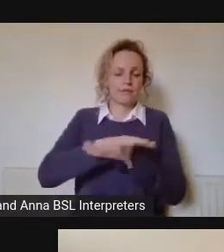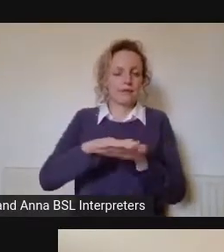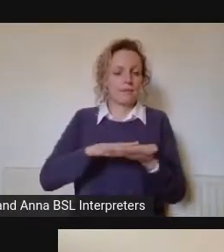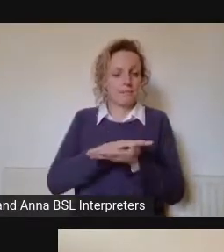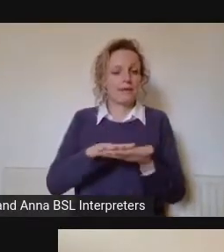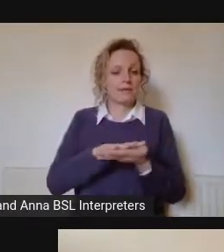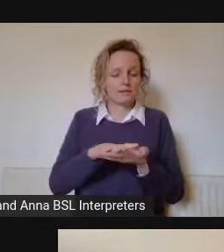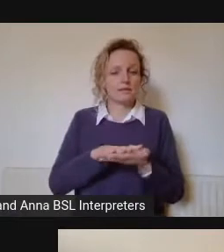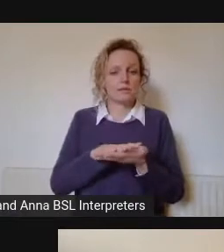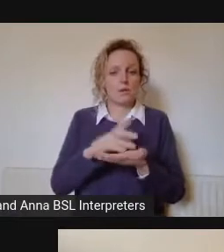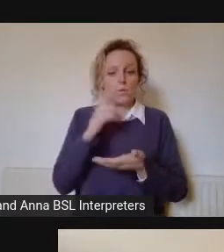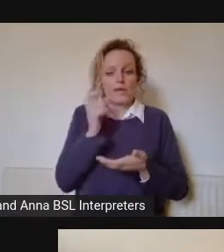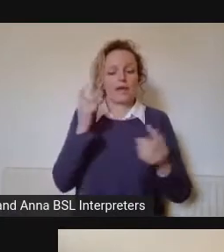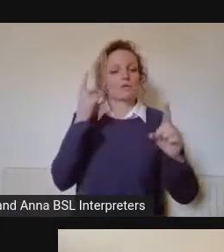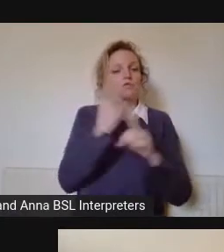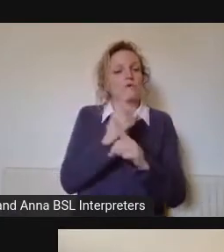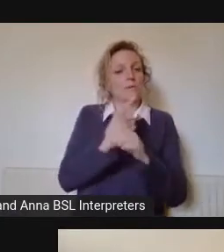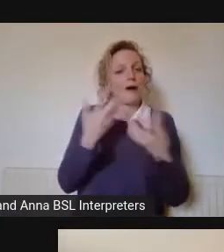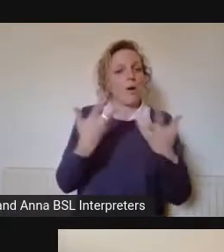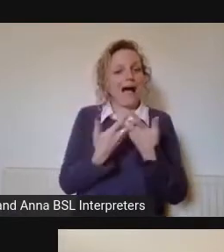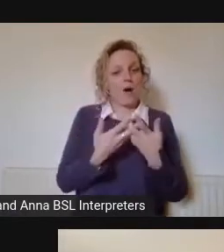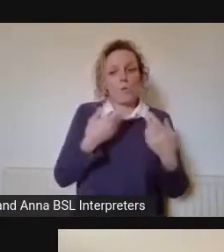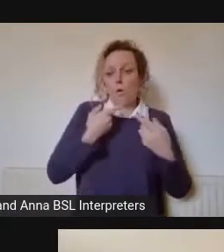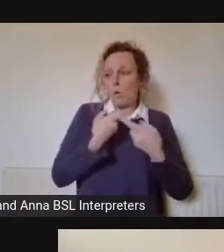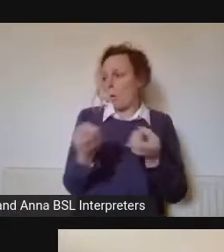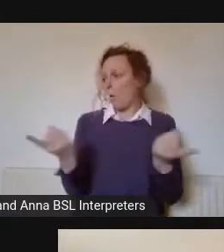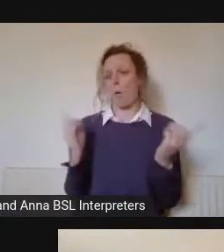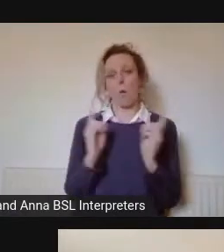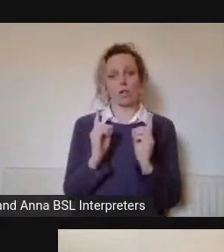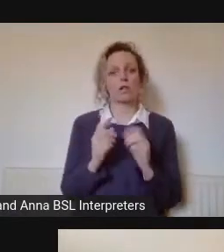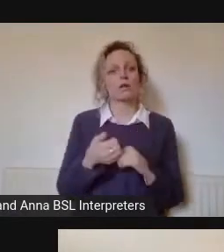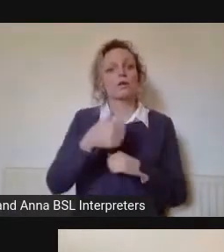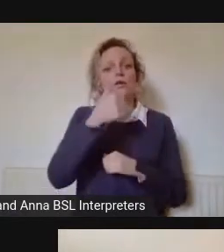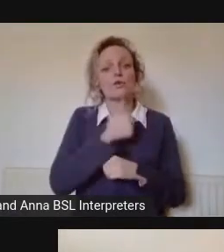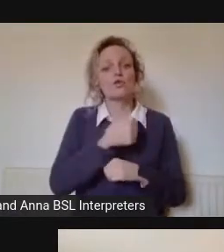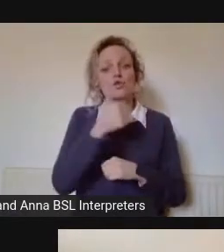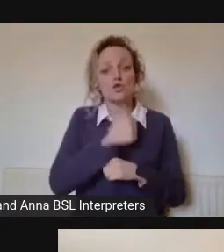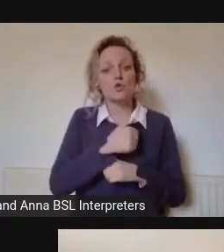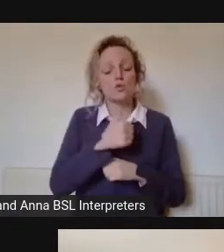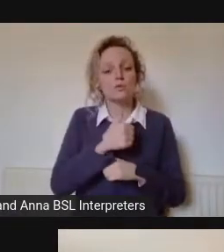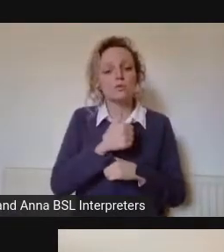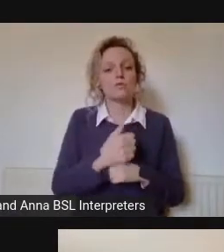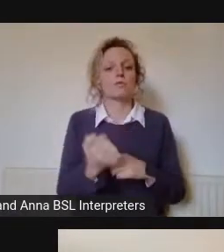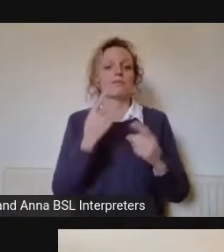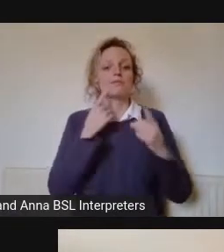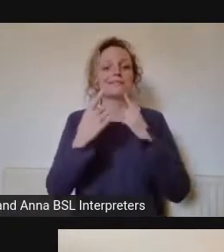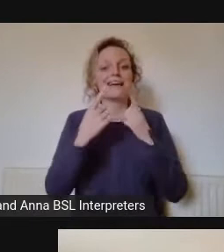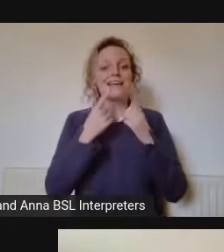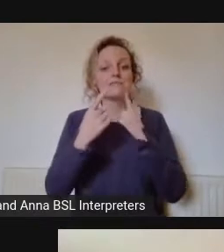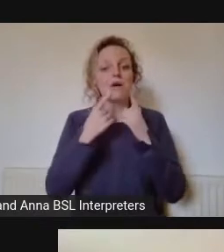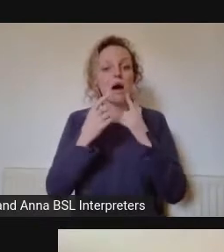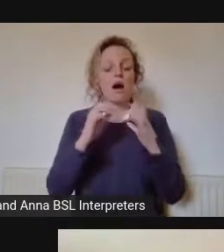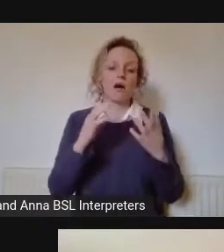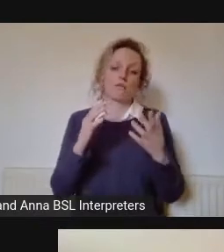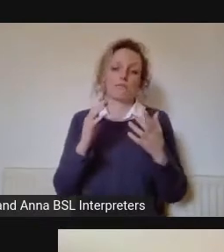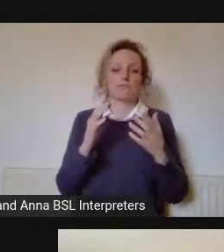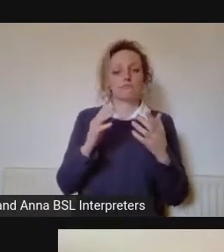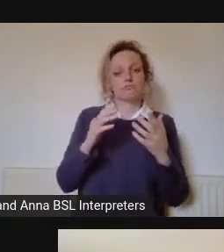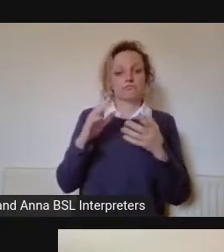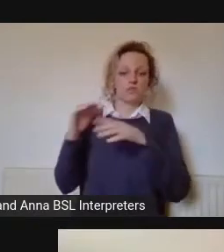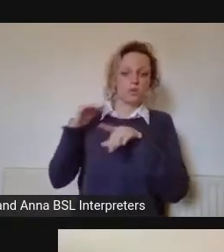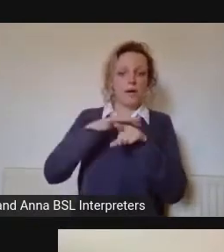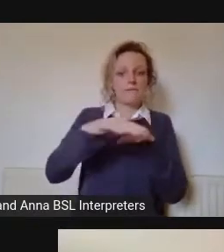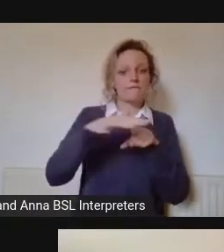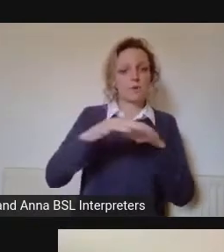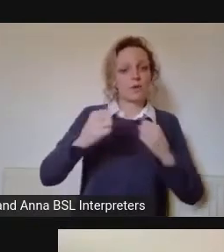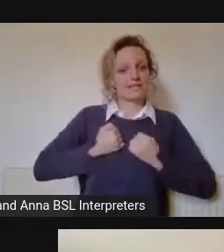use data in relation to your work about climate change and environmental justice. Give basically people a bit of a flavor of the